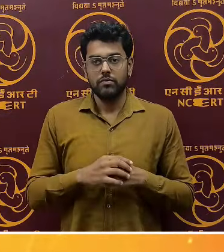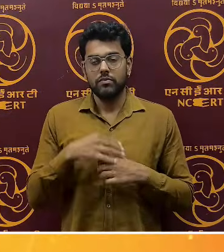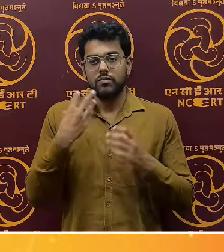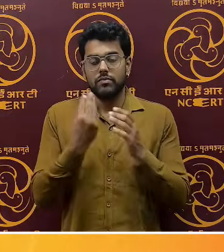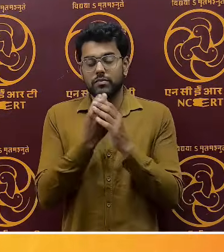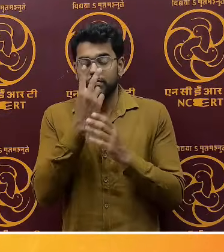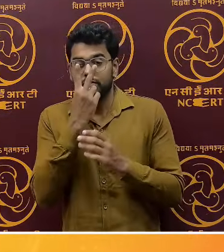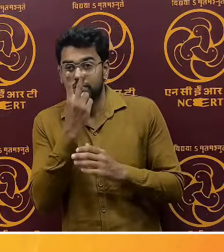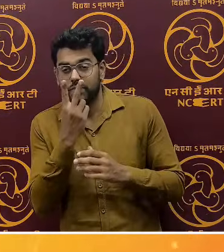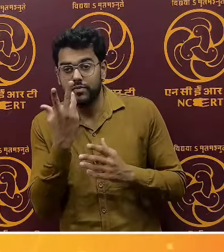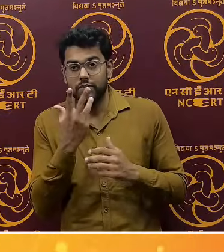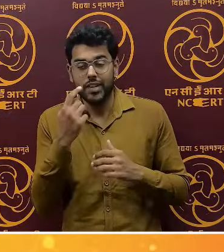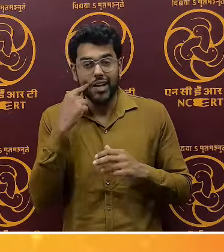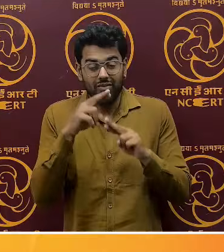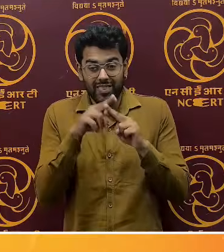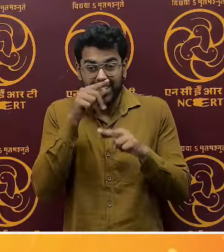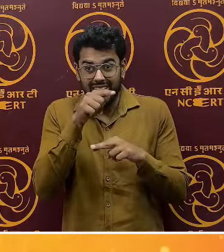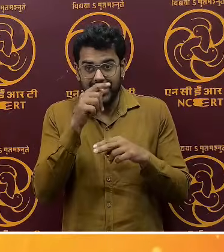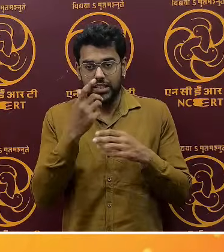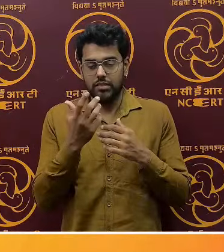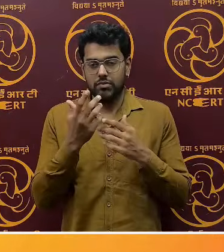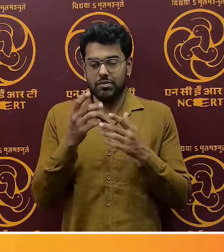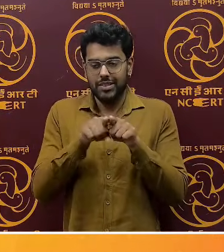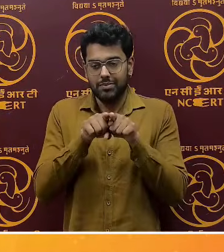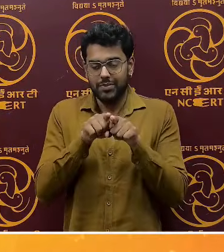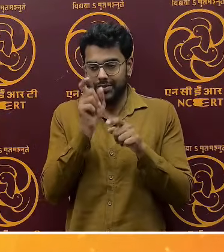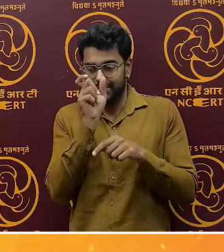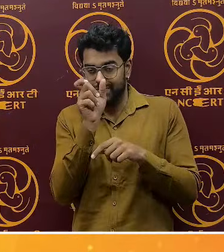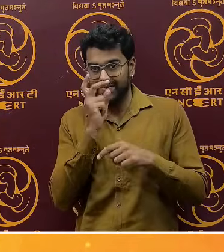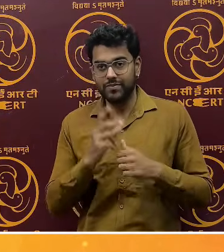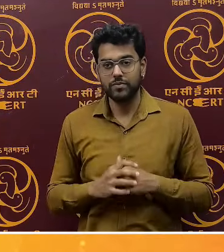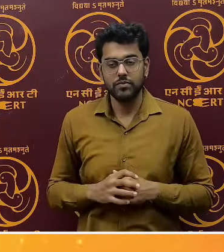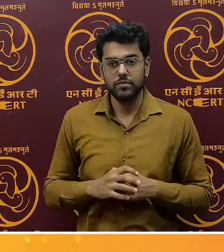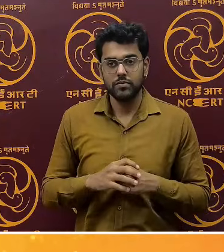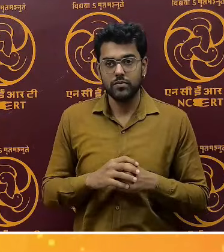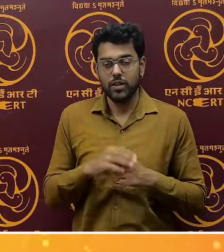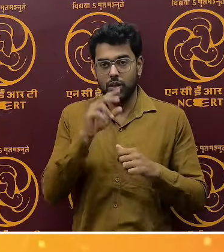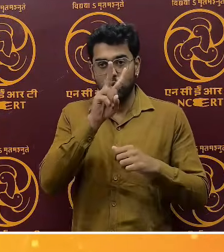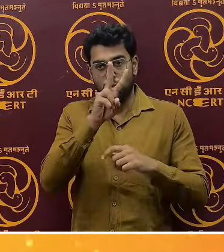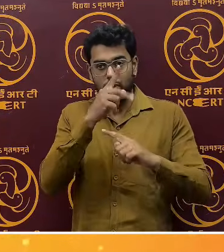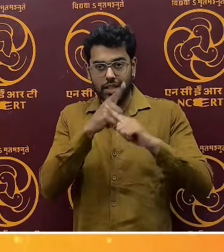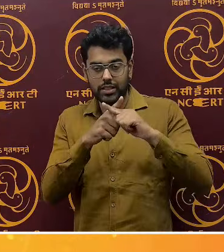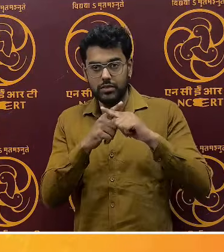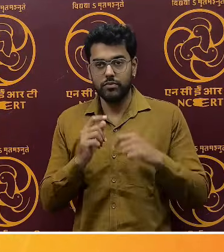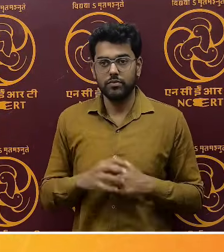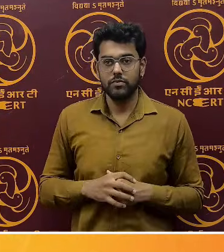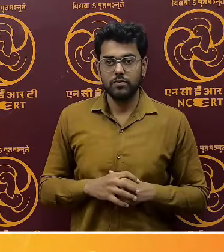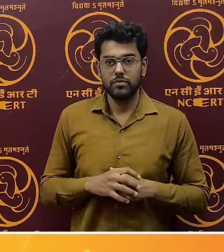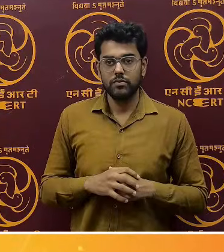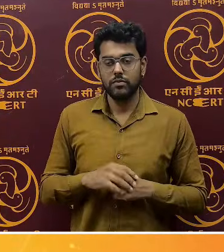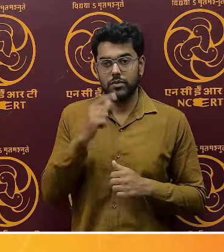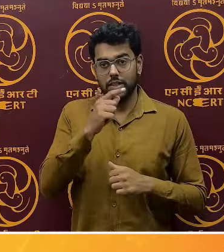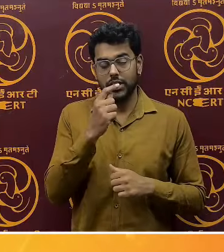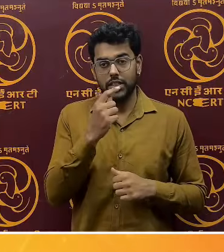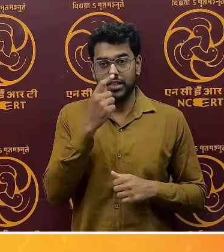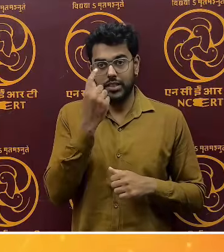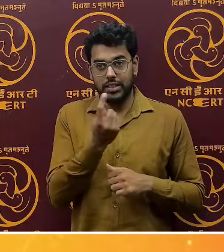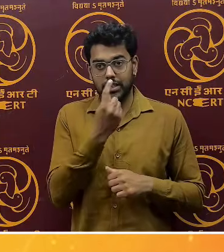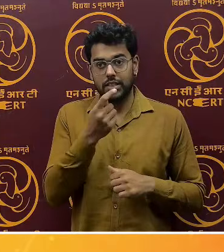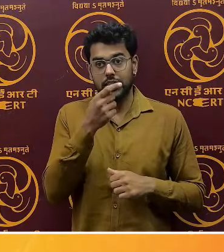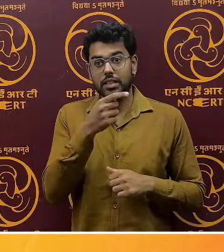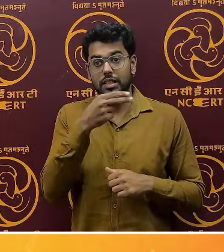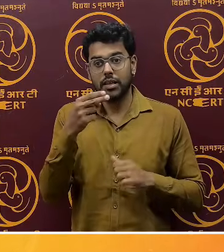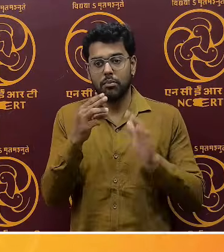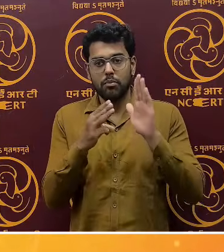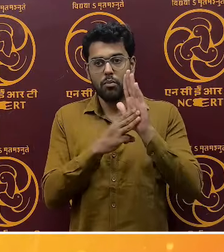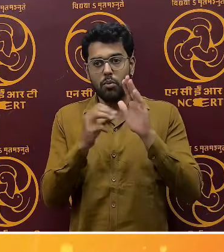see if there is only a single term like this, for example 2x. This is a single term, this is known as